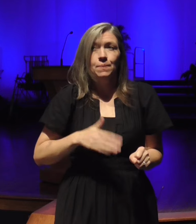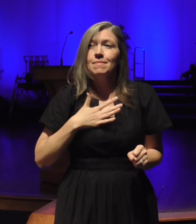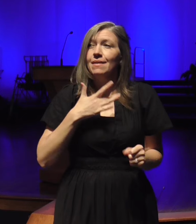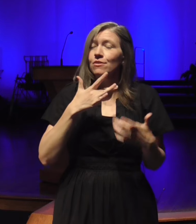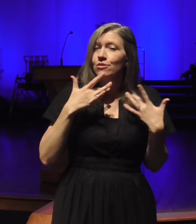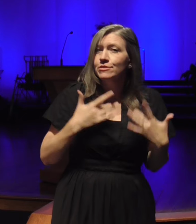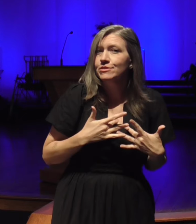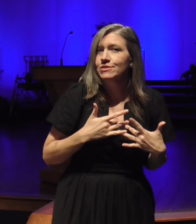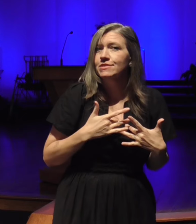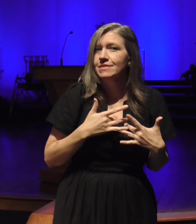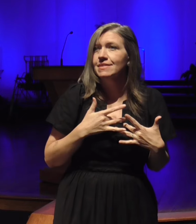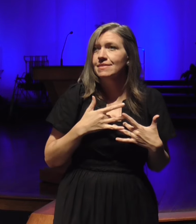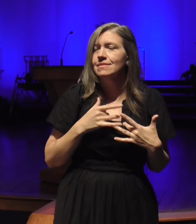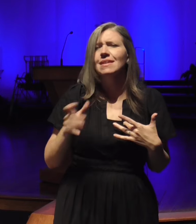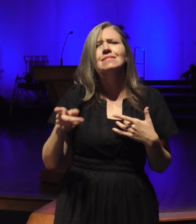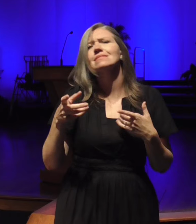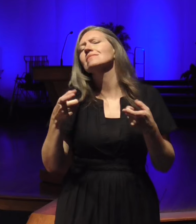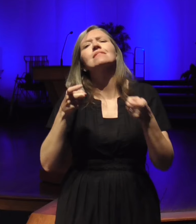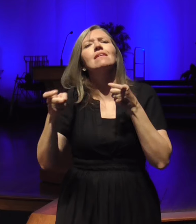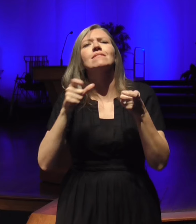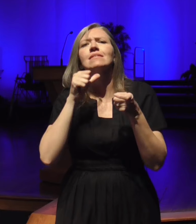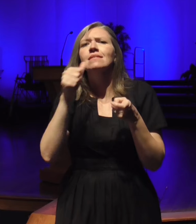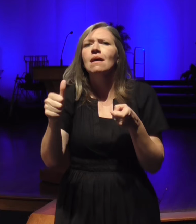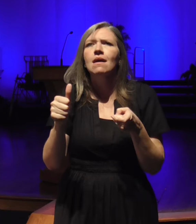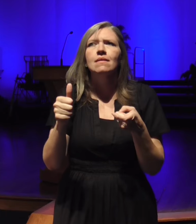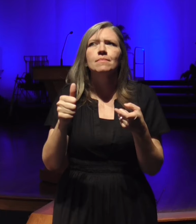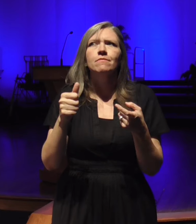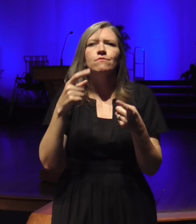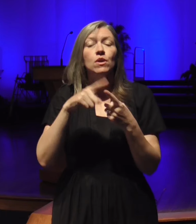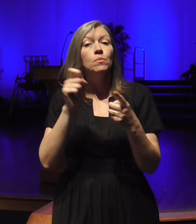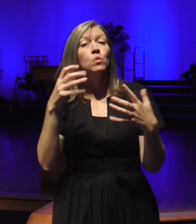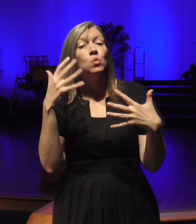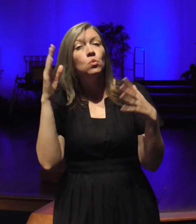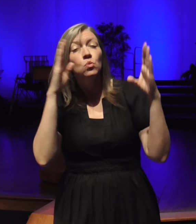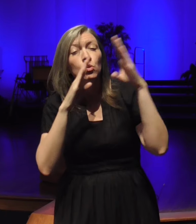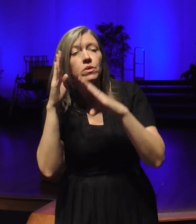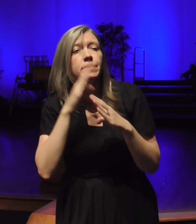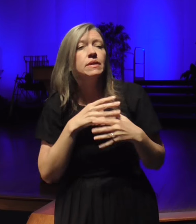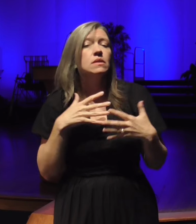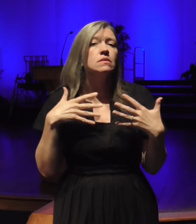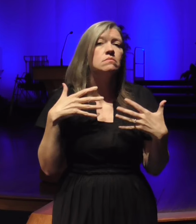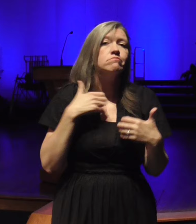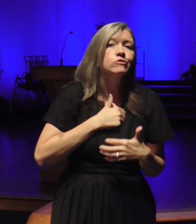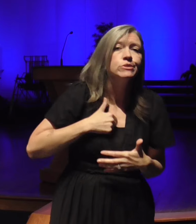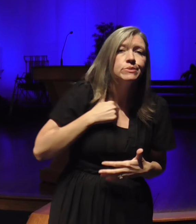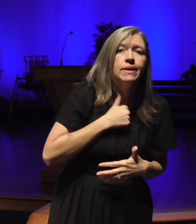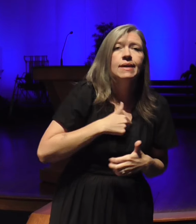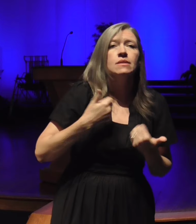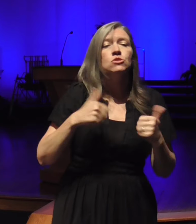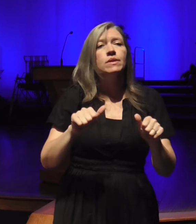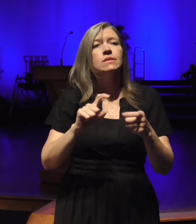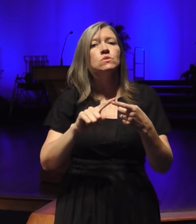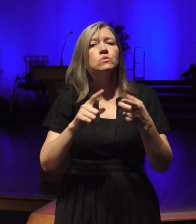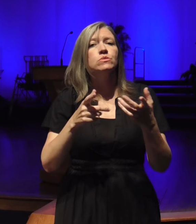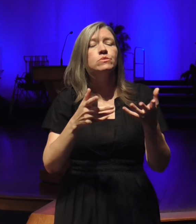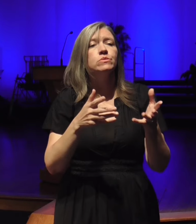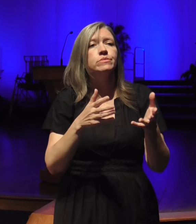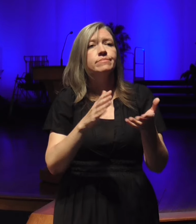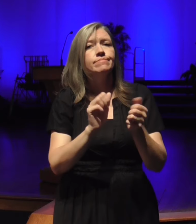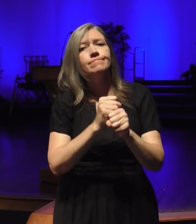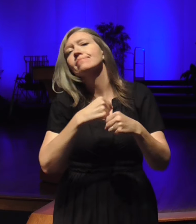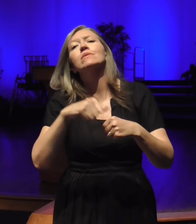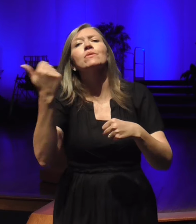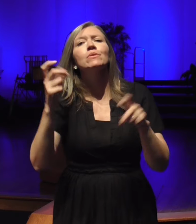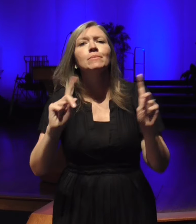before me, but I live in this day that the divine has made for my soul, for my heart, that is governed not by worry